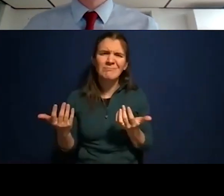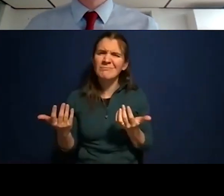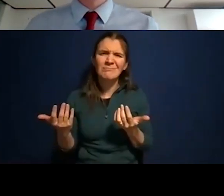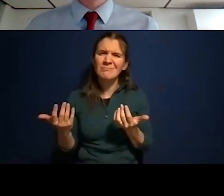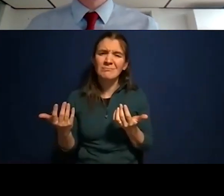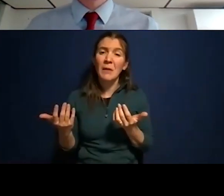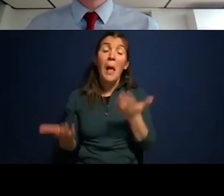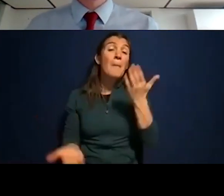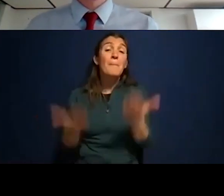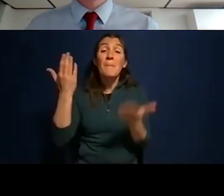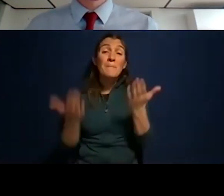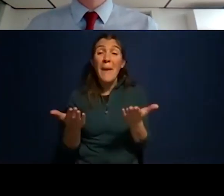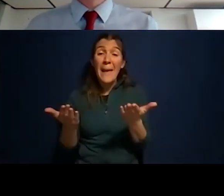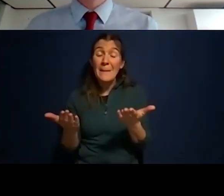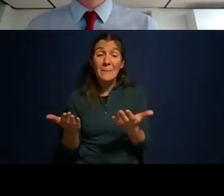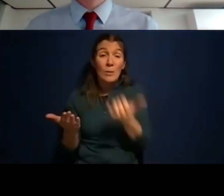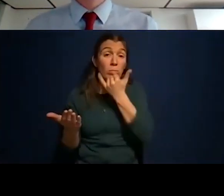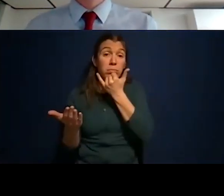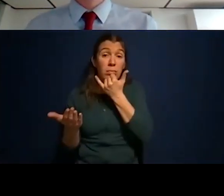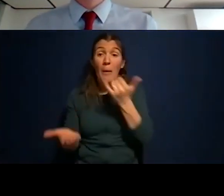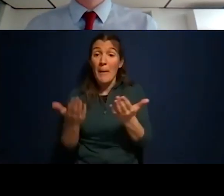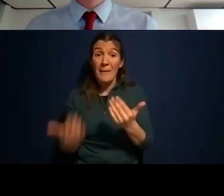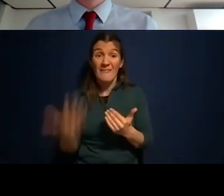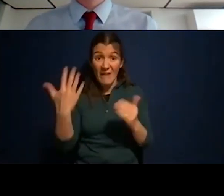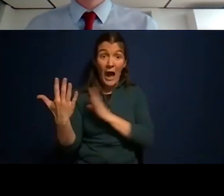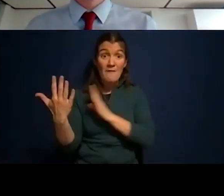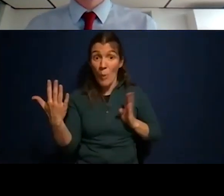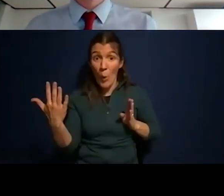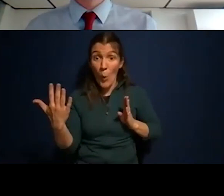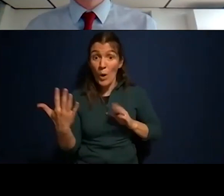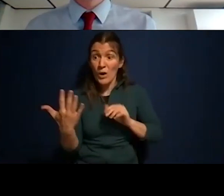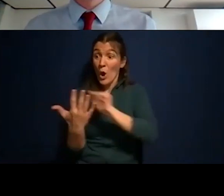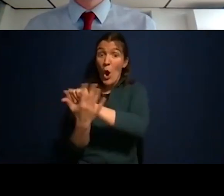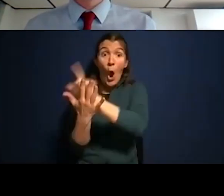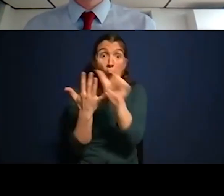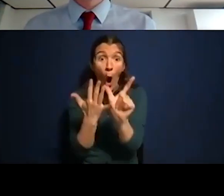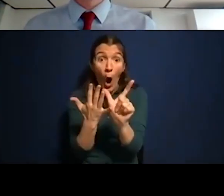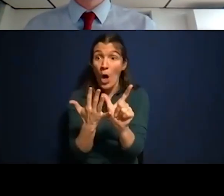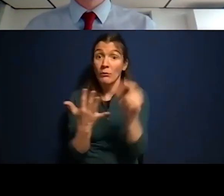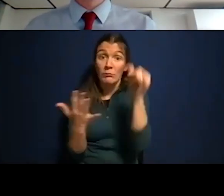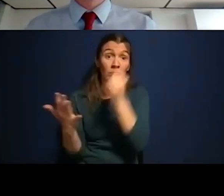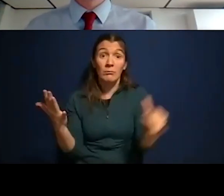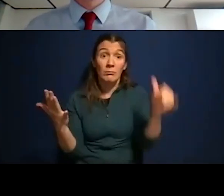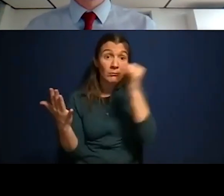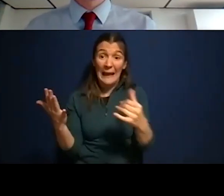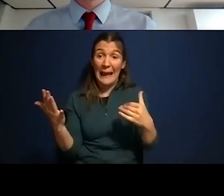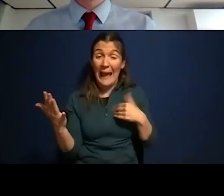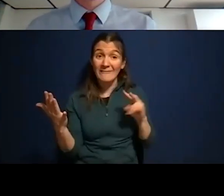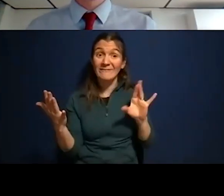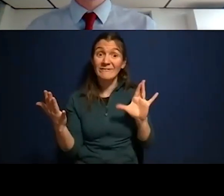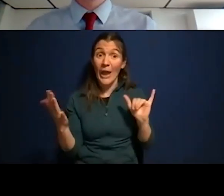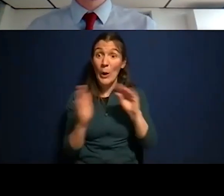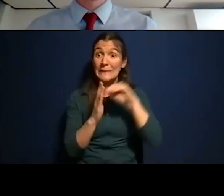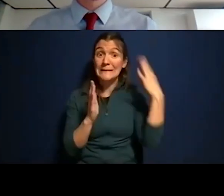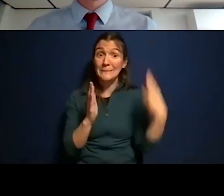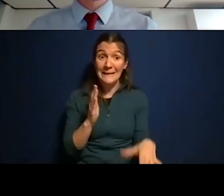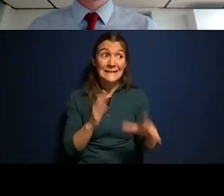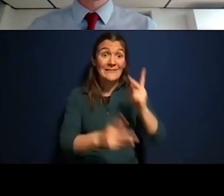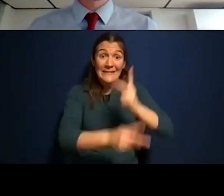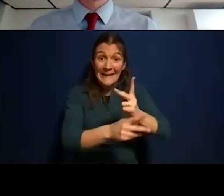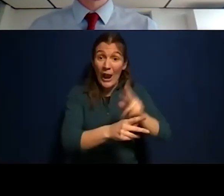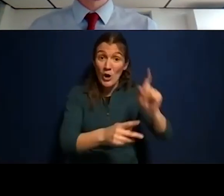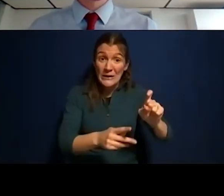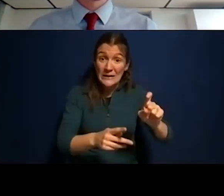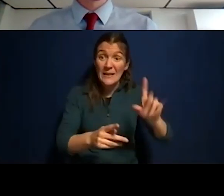Maybe we'll get a bad run of it. Maybe we'll have five board members who all have very expensive dependent care needs,